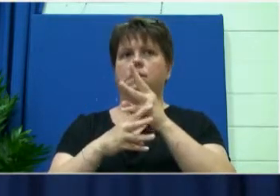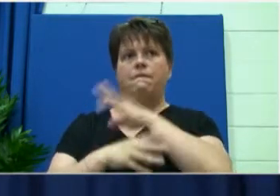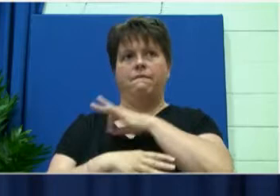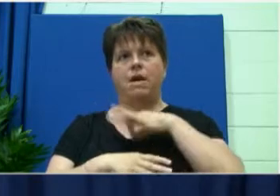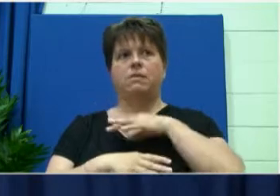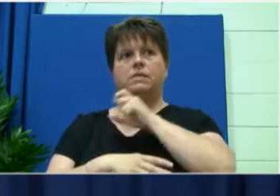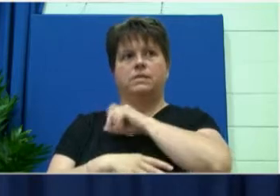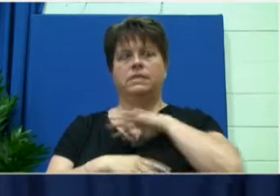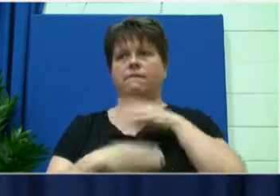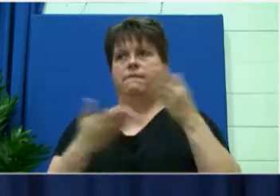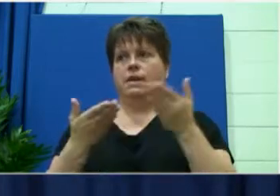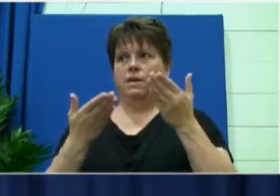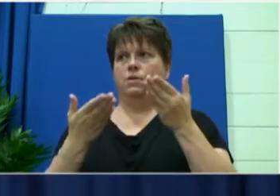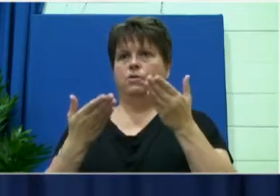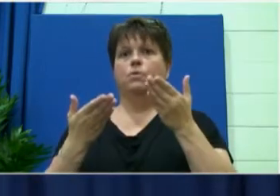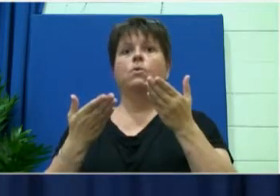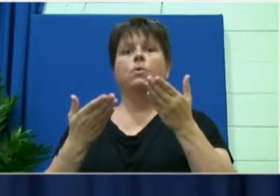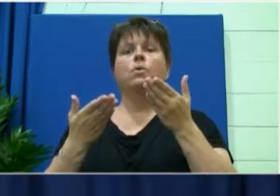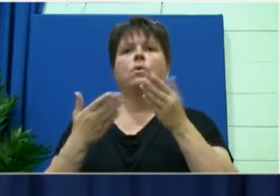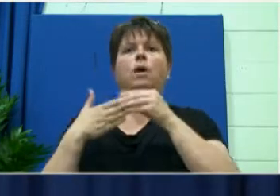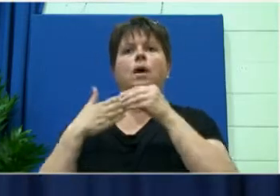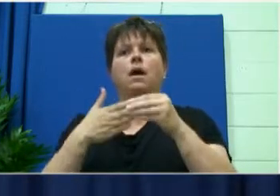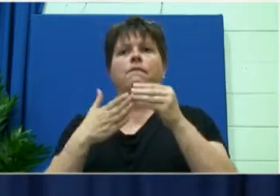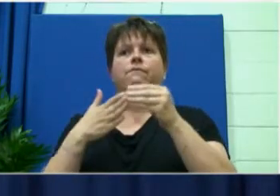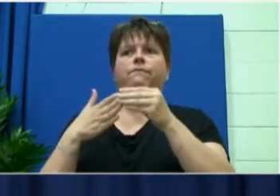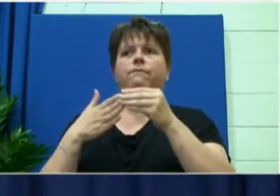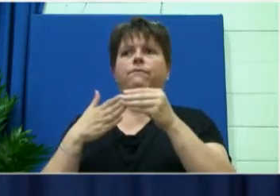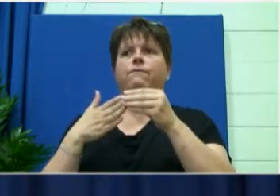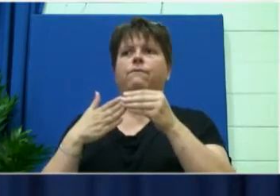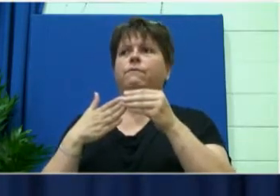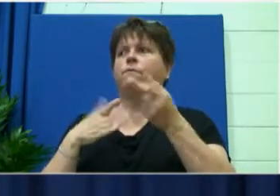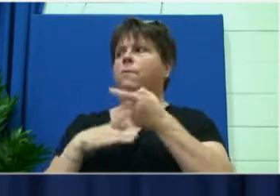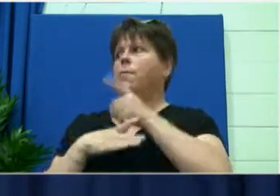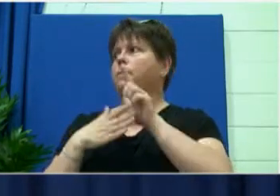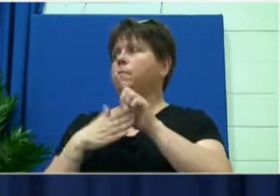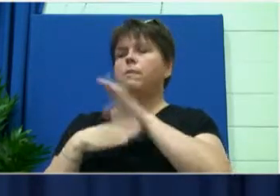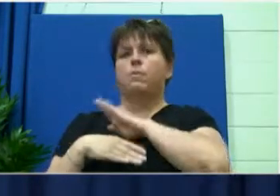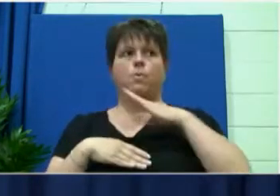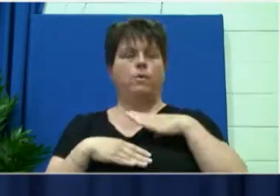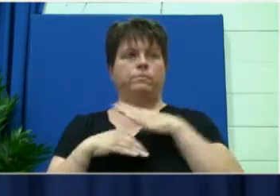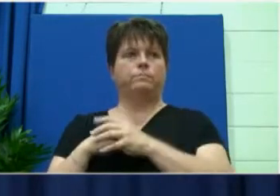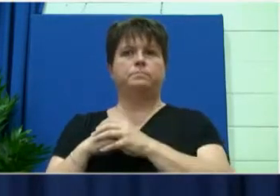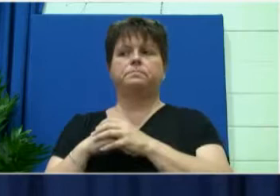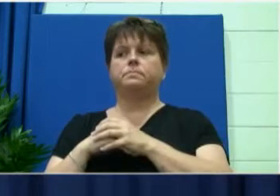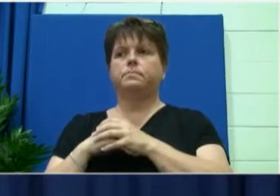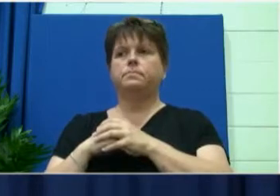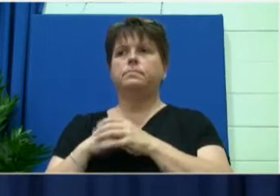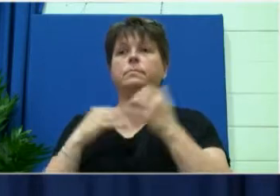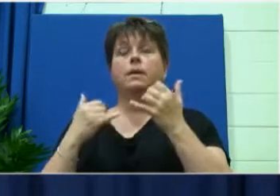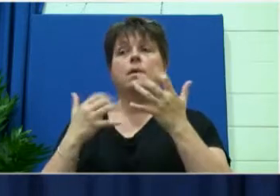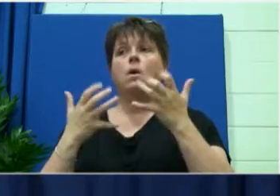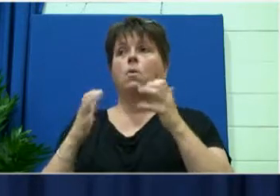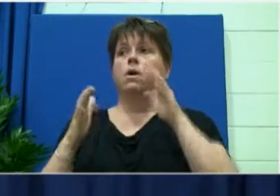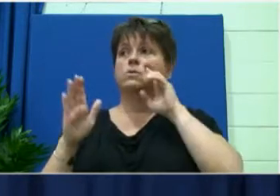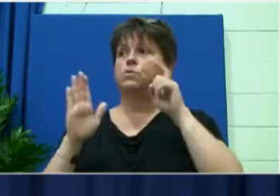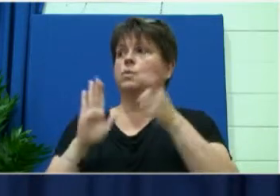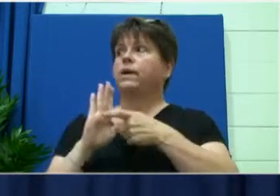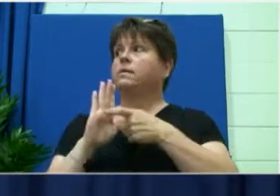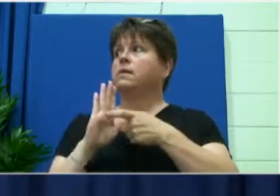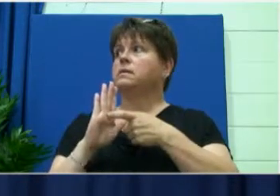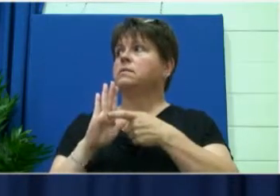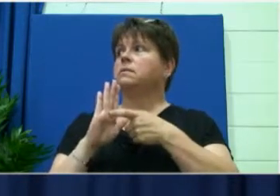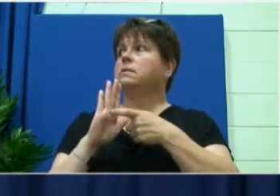faculty and staff, certainly guided by the leadership of our Board of Trustees. I would now like to